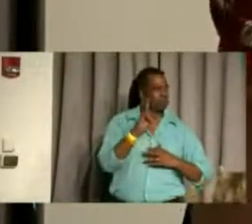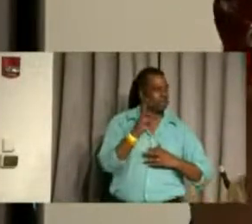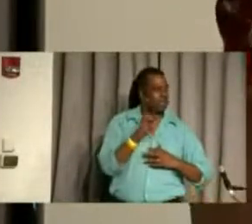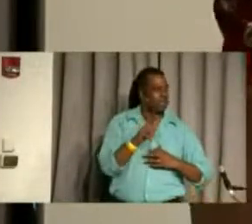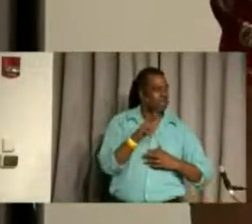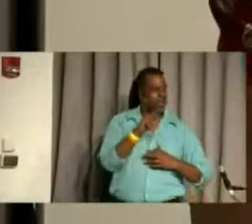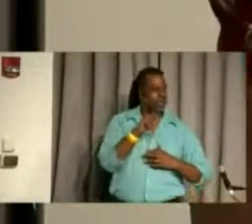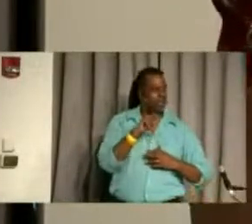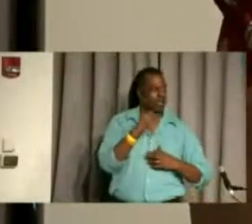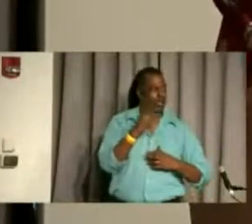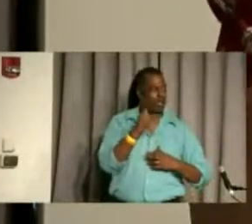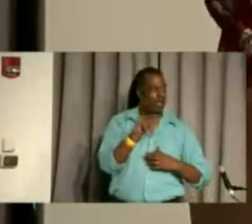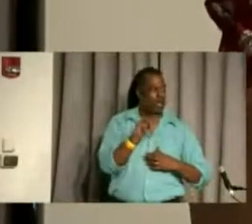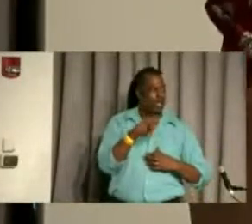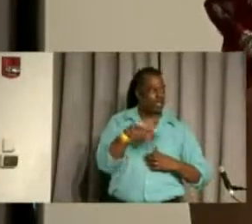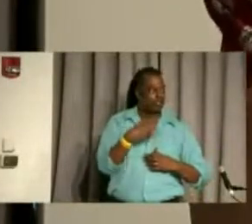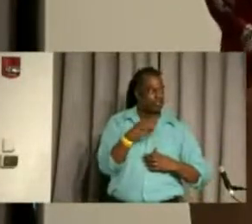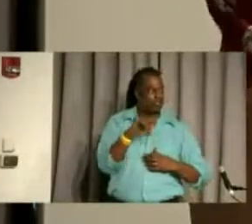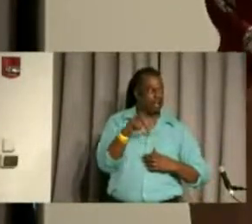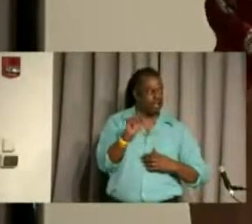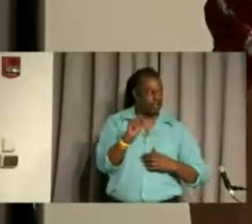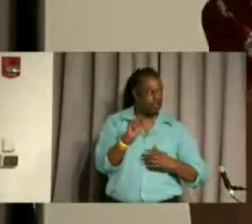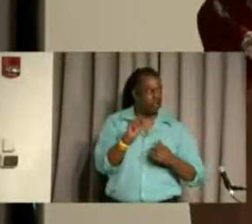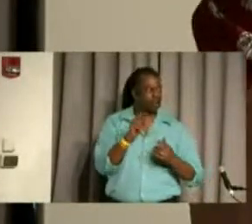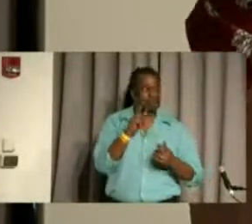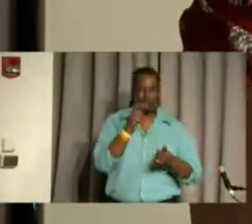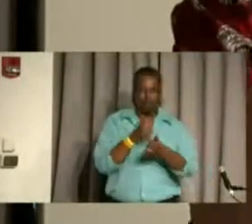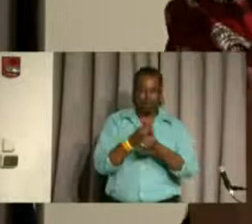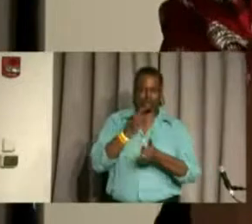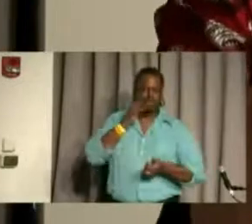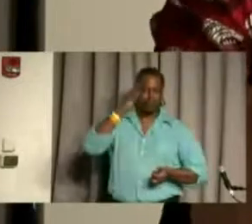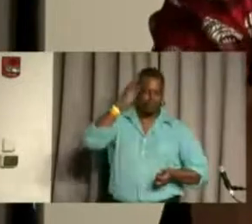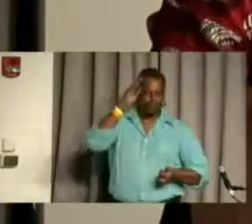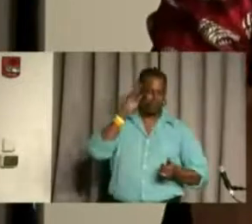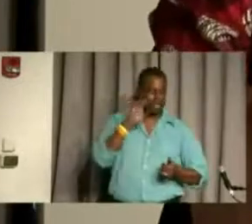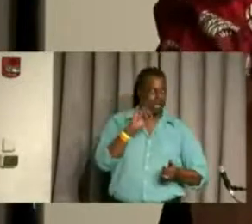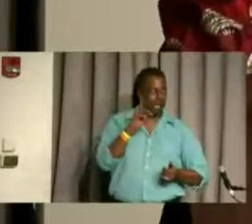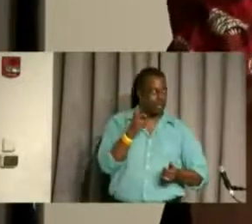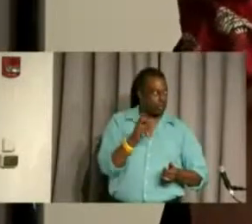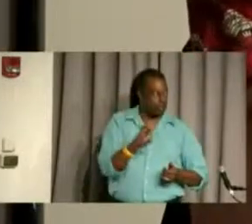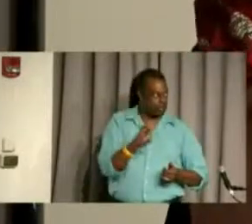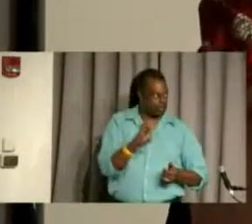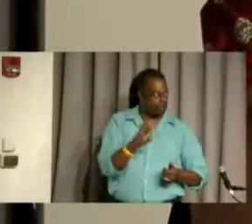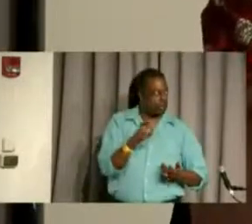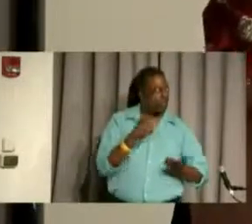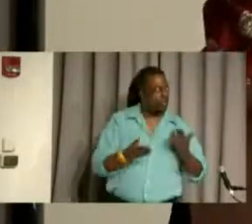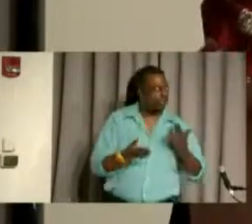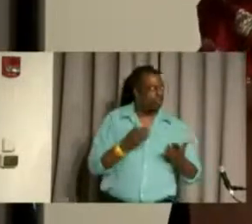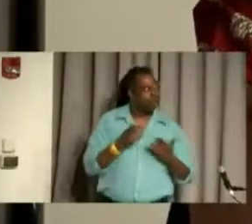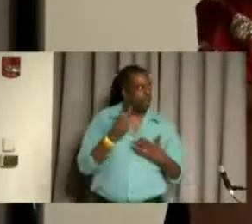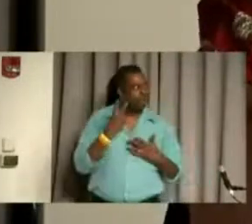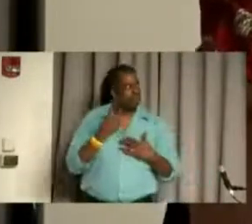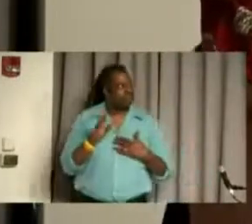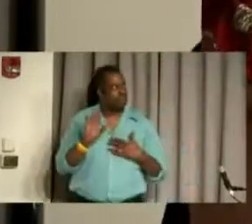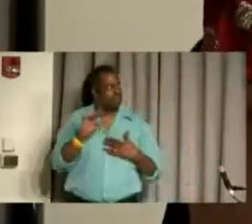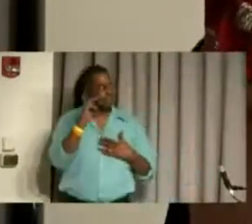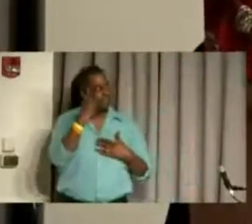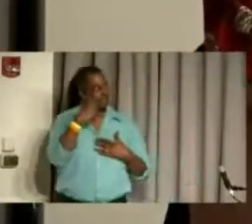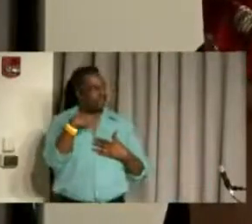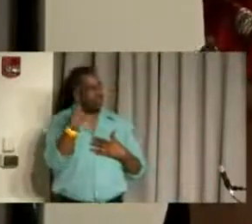Nathan Phillips, who is an Indigenous elder. You may have seen his